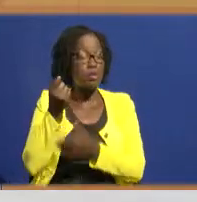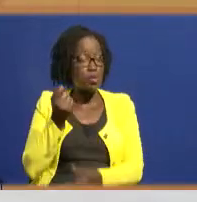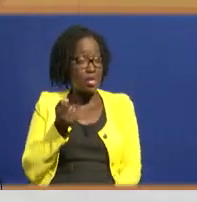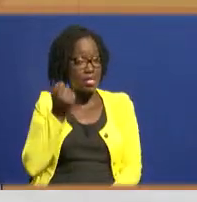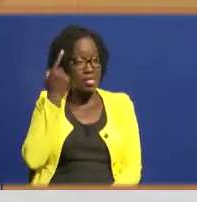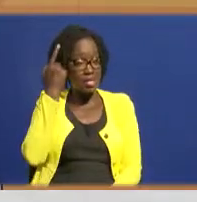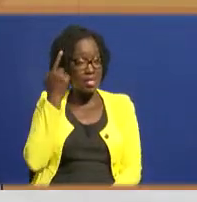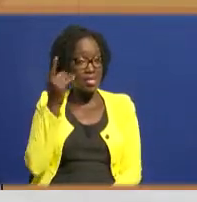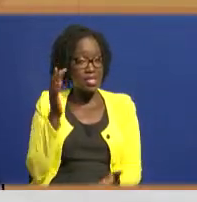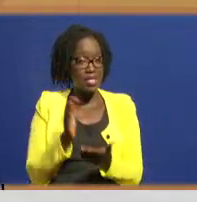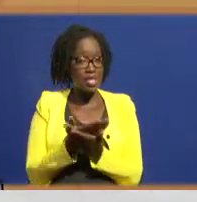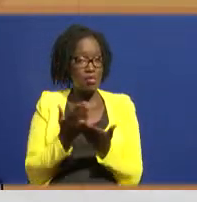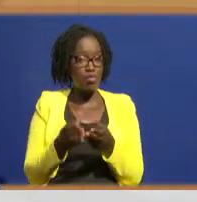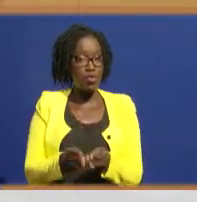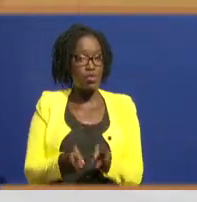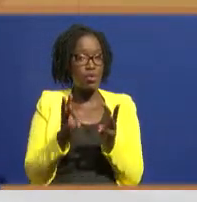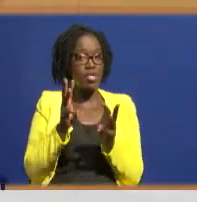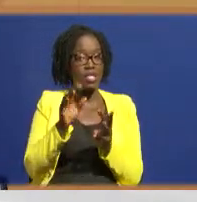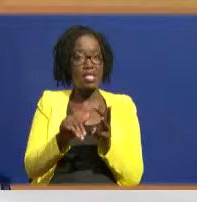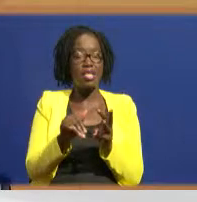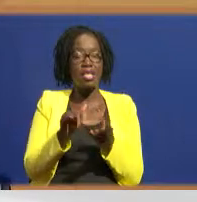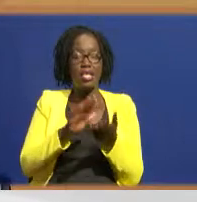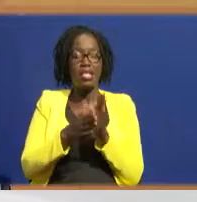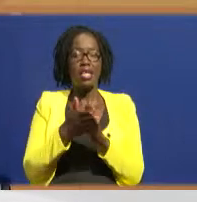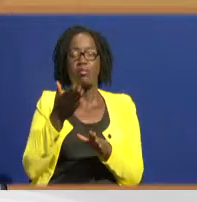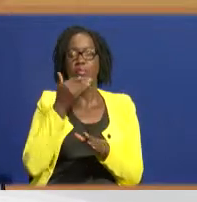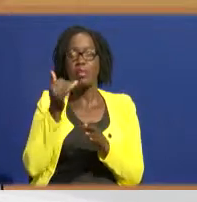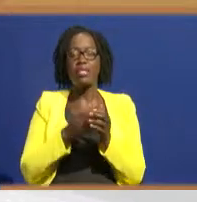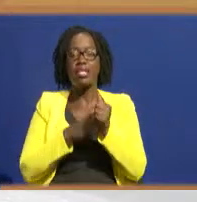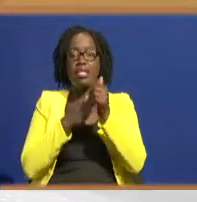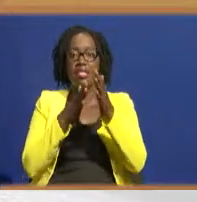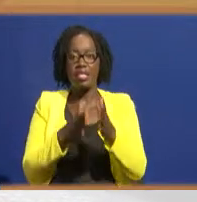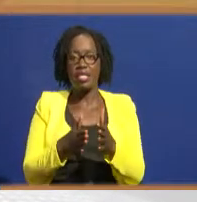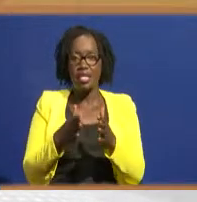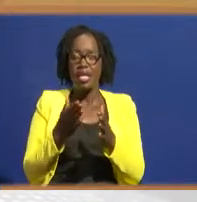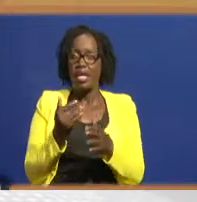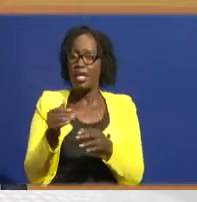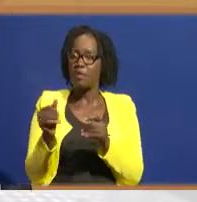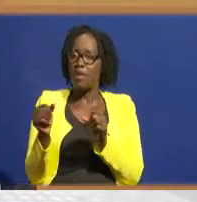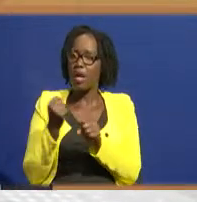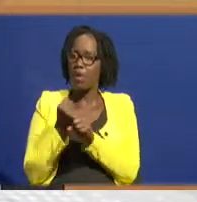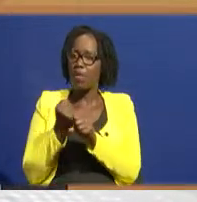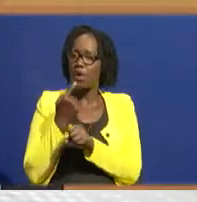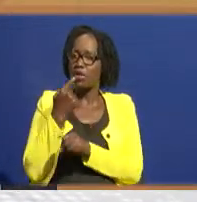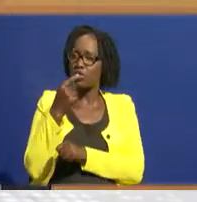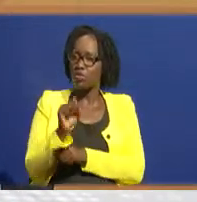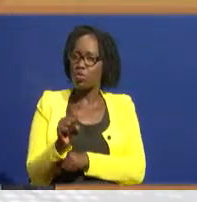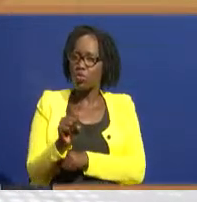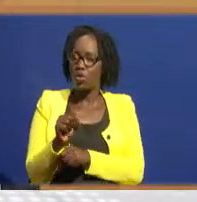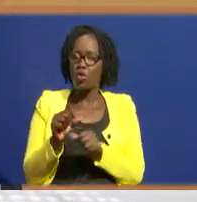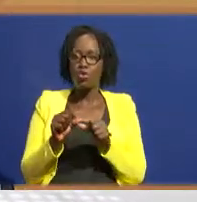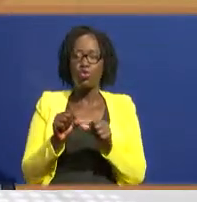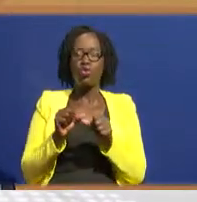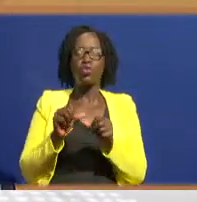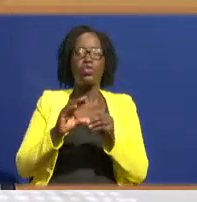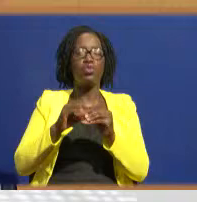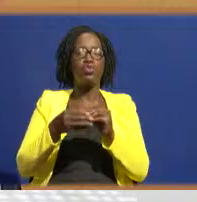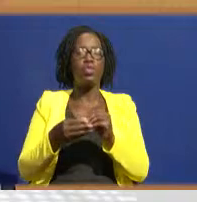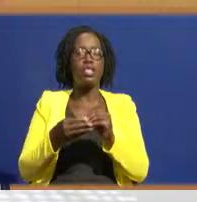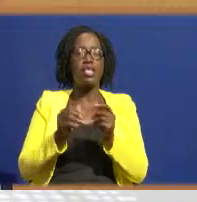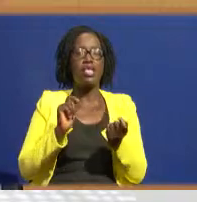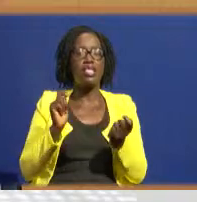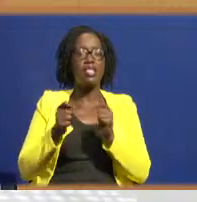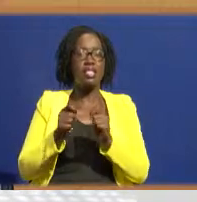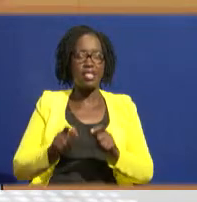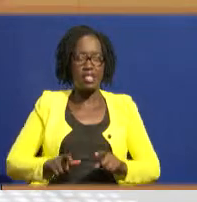understand some of the ways that they can become better leaders. And by so doing, you find that you continue to shape their life.